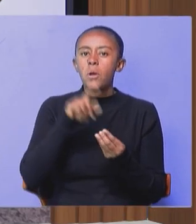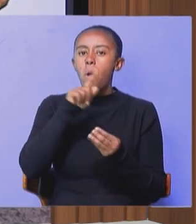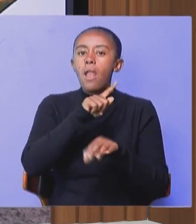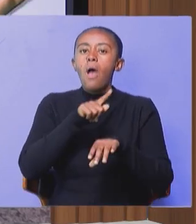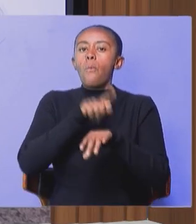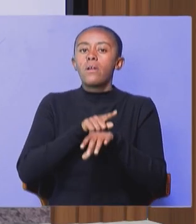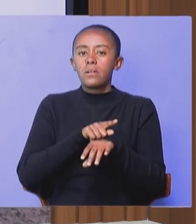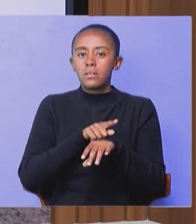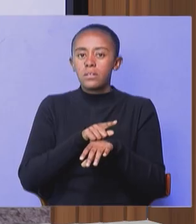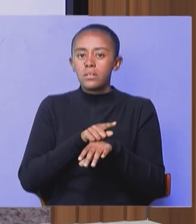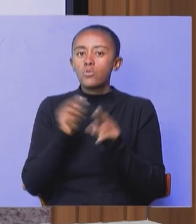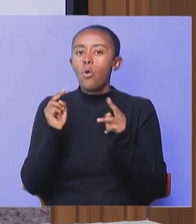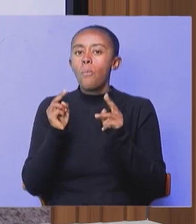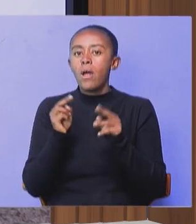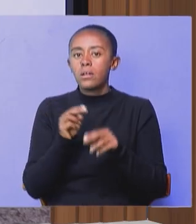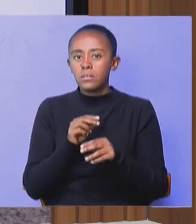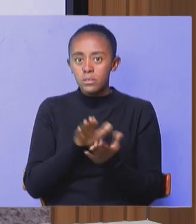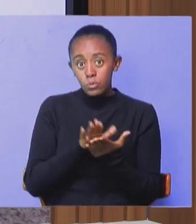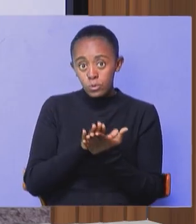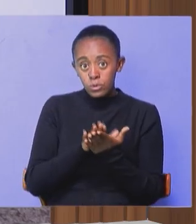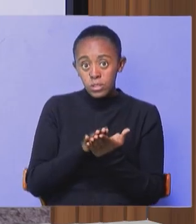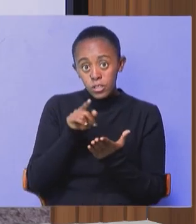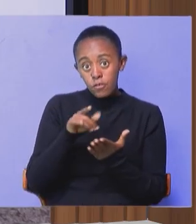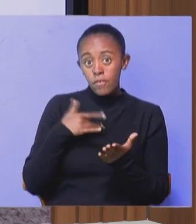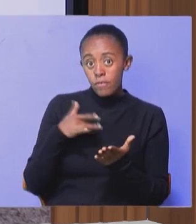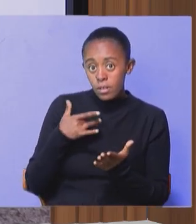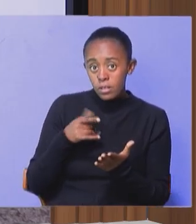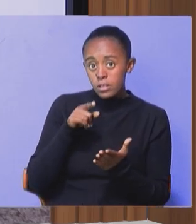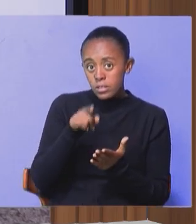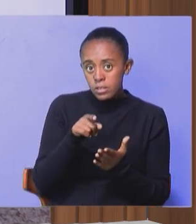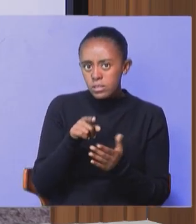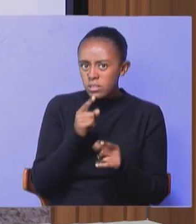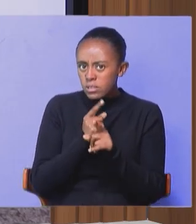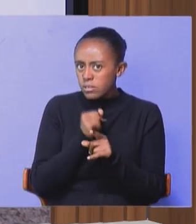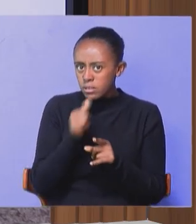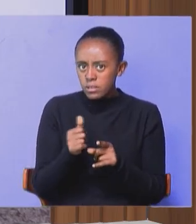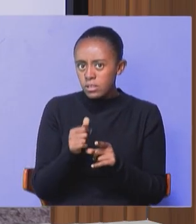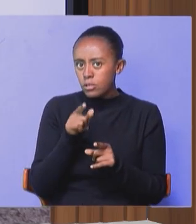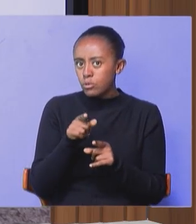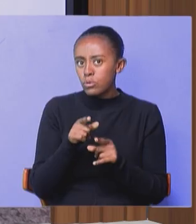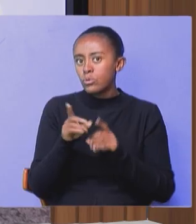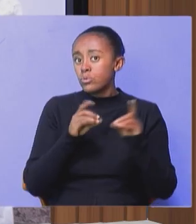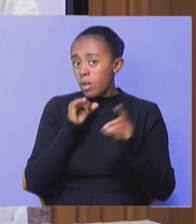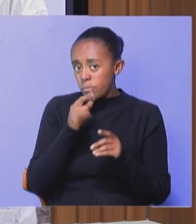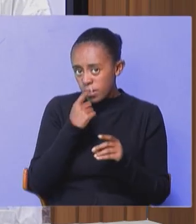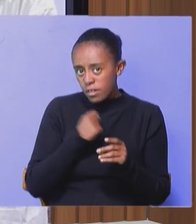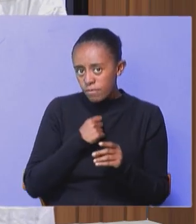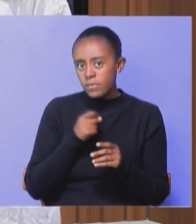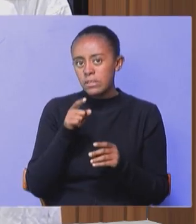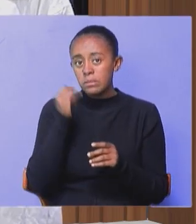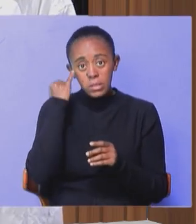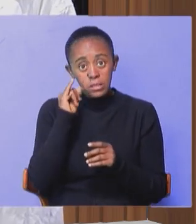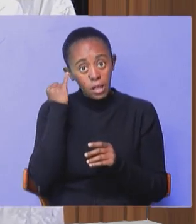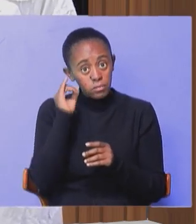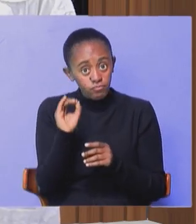hour to the normal school hour? And if you feel that that is not correct and you do not believe in what this person is